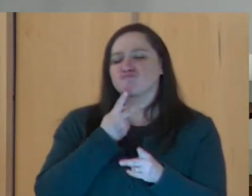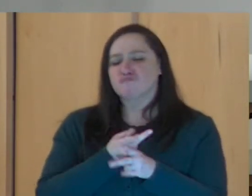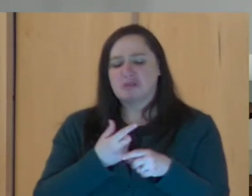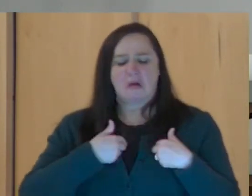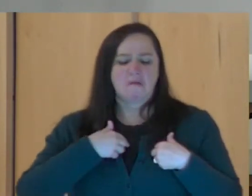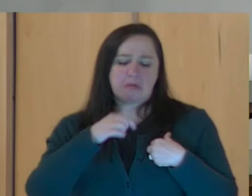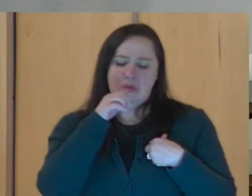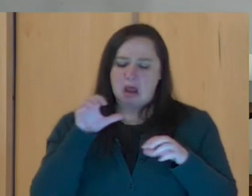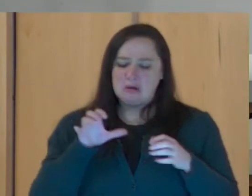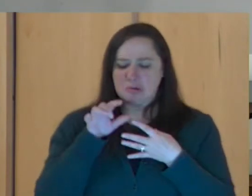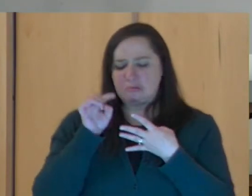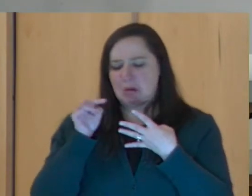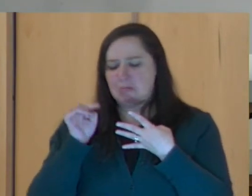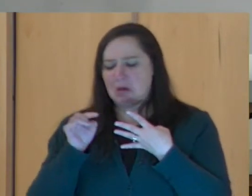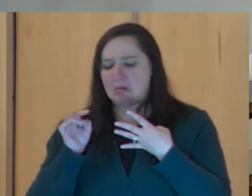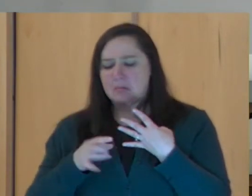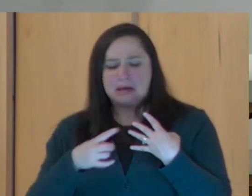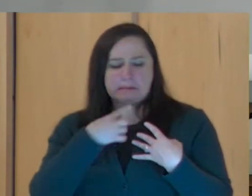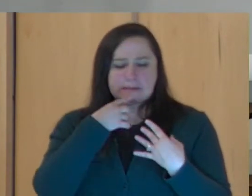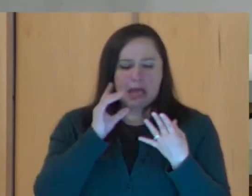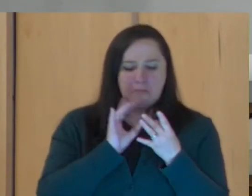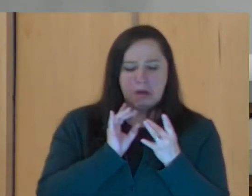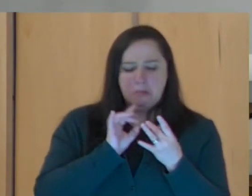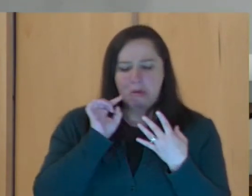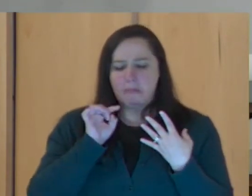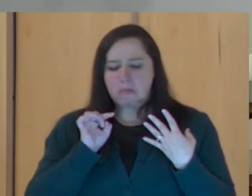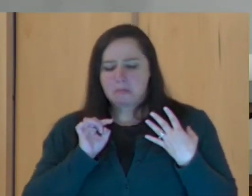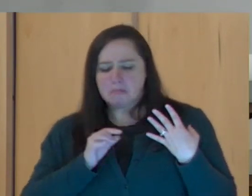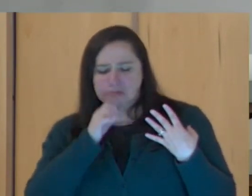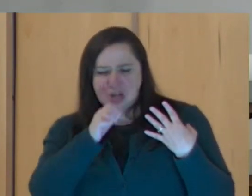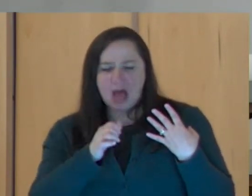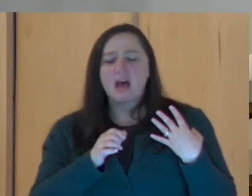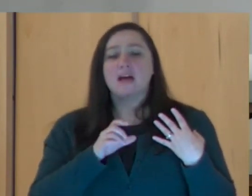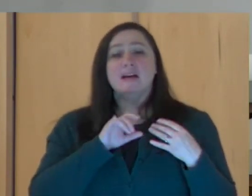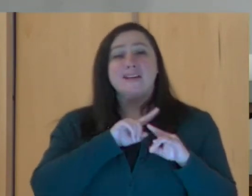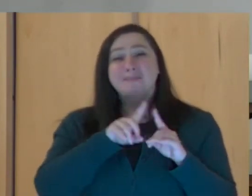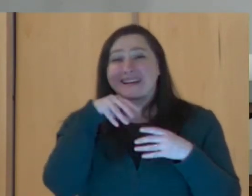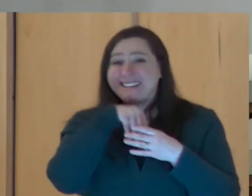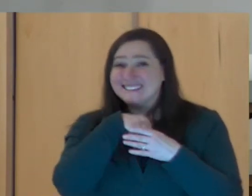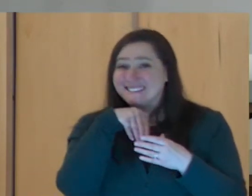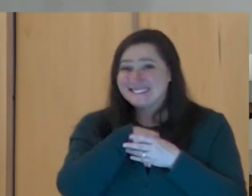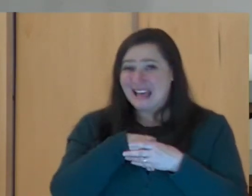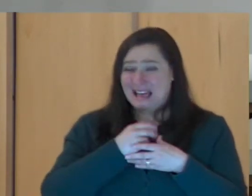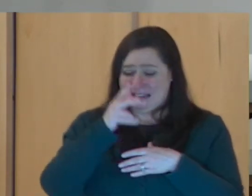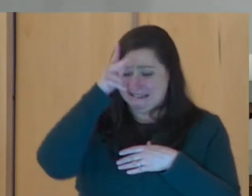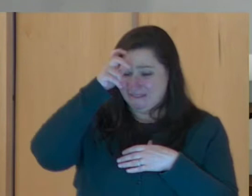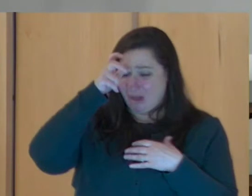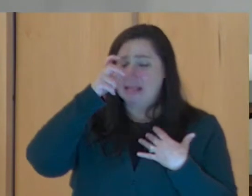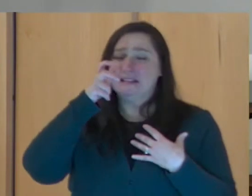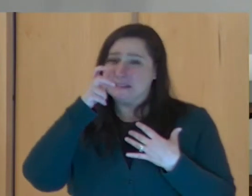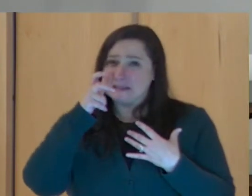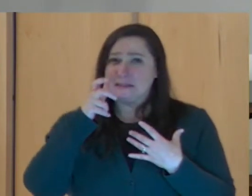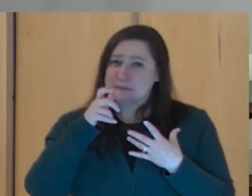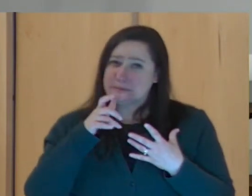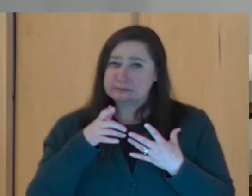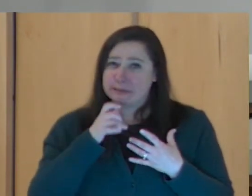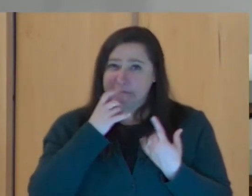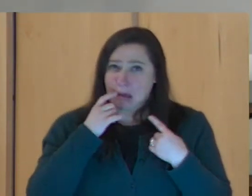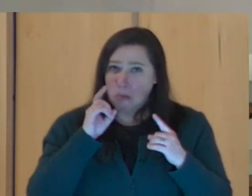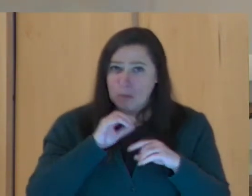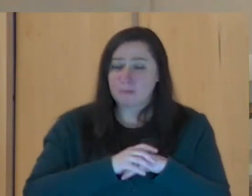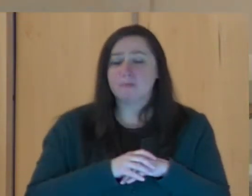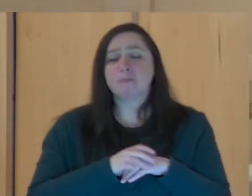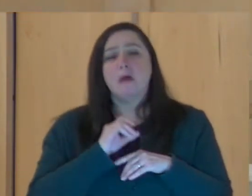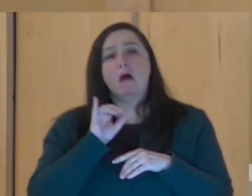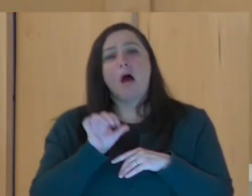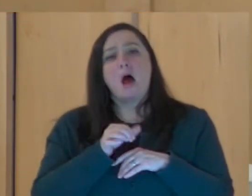do this, I don't say that. But if the evil really is inside, it's got to go deeper. Another answer I hear some people